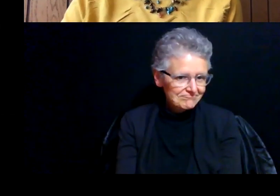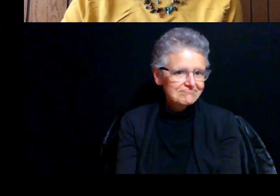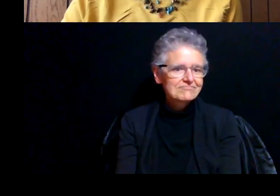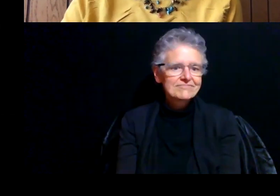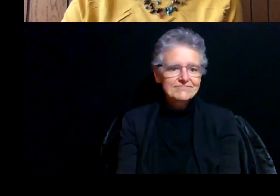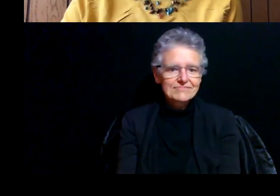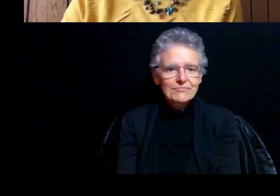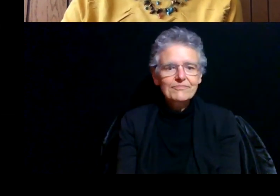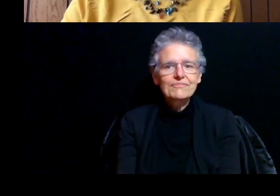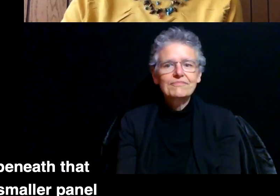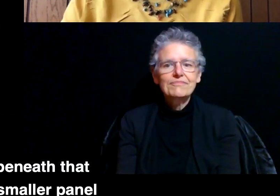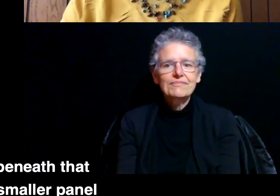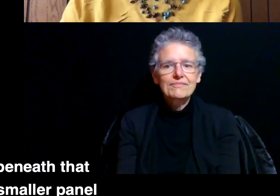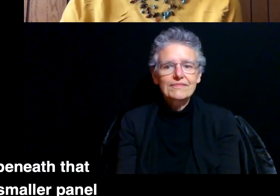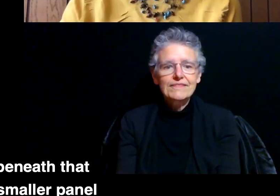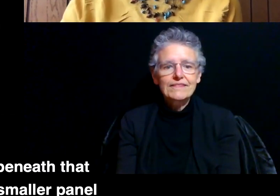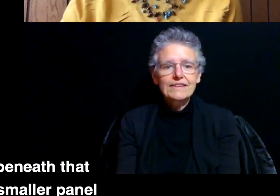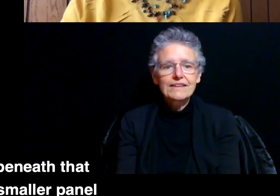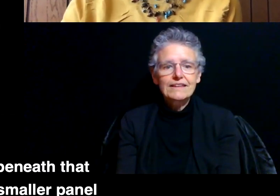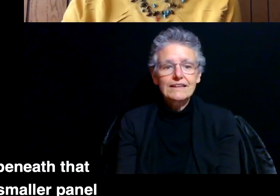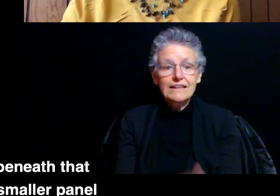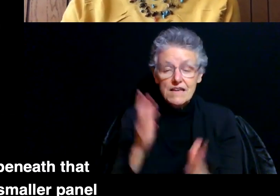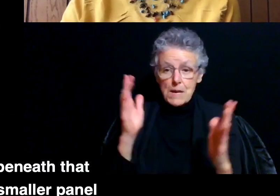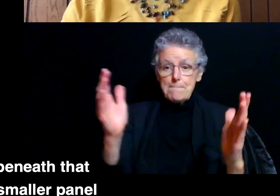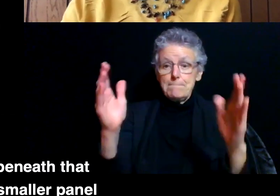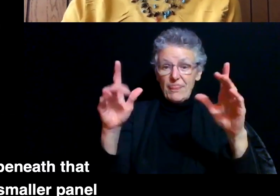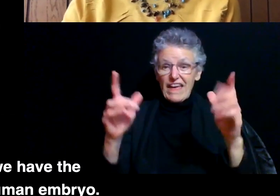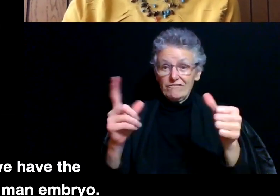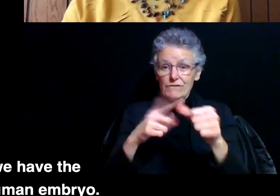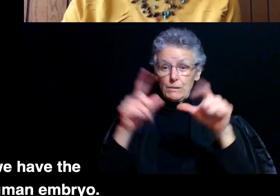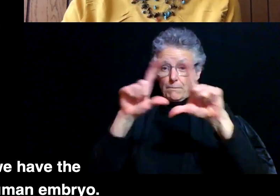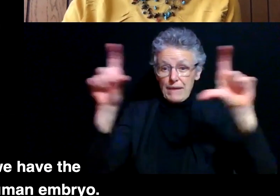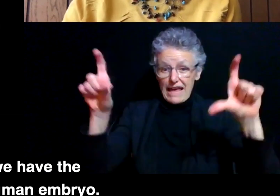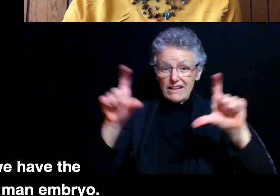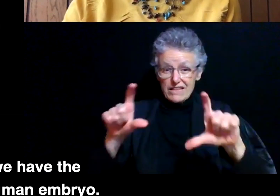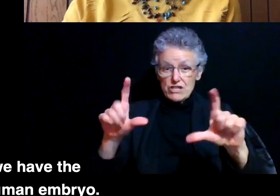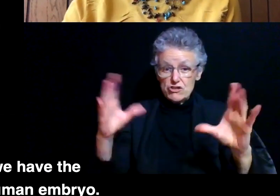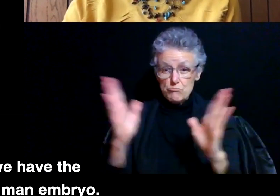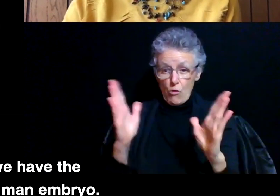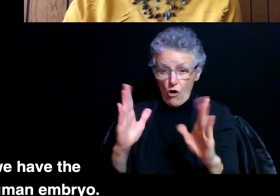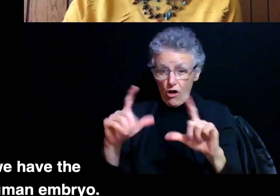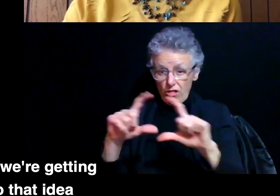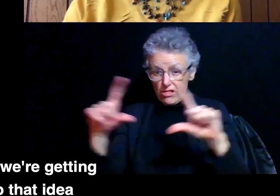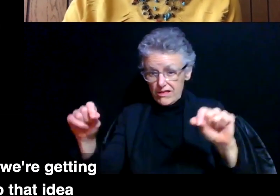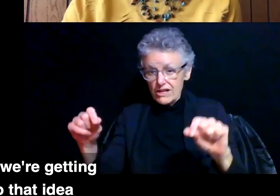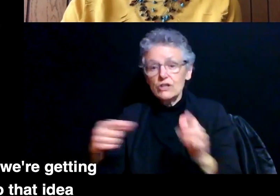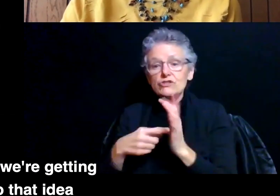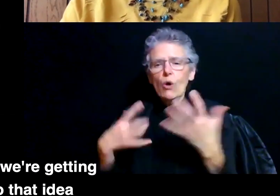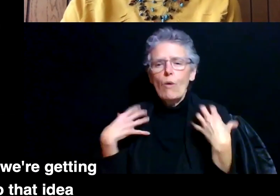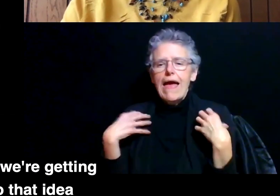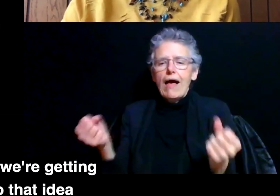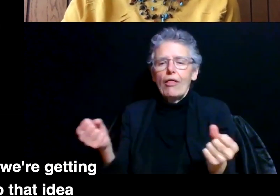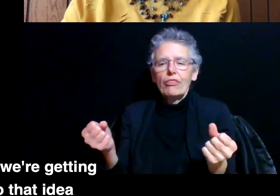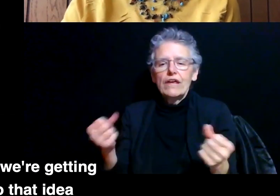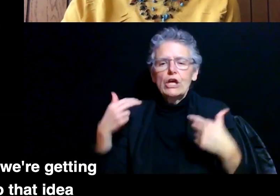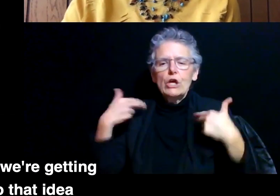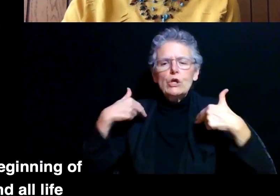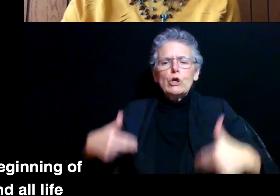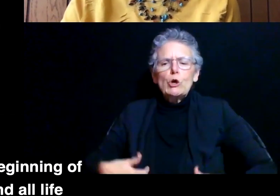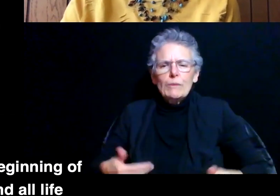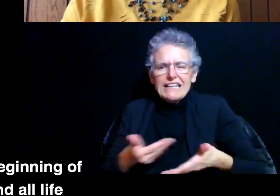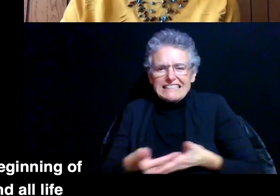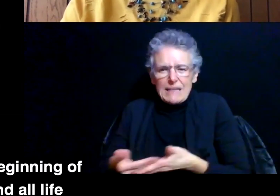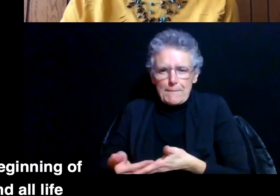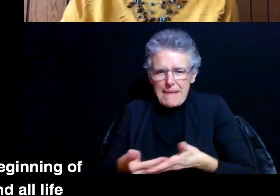wall. Directly beneath that panel is a smaller panel where we have the healthy human embryo. So again, we're getting back to that idea